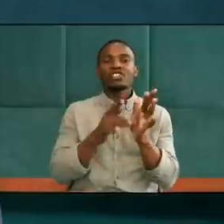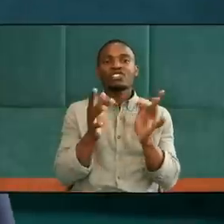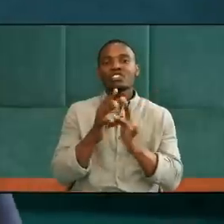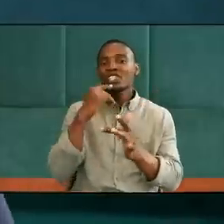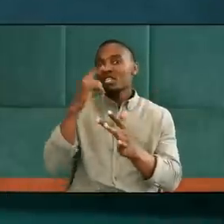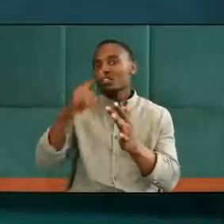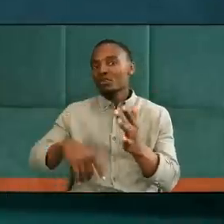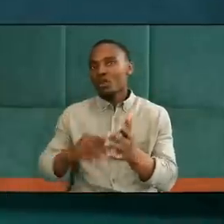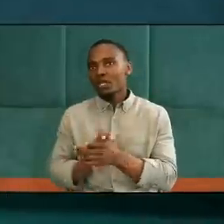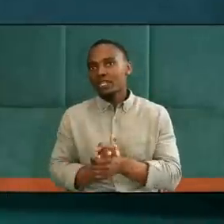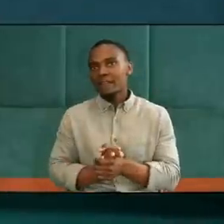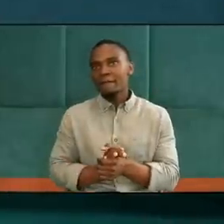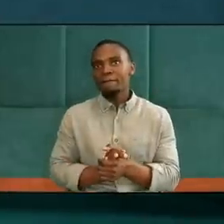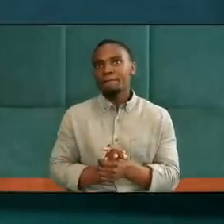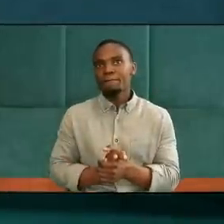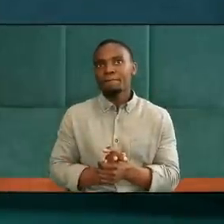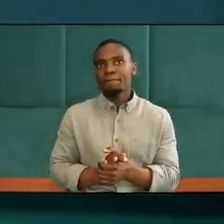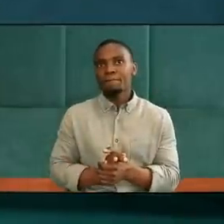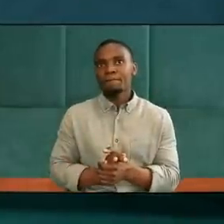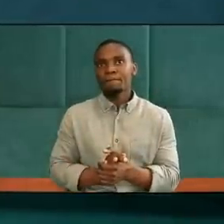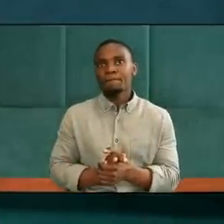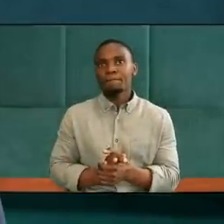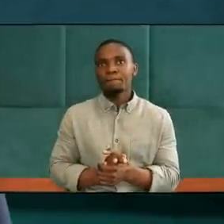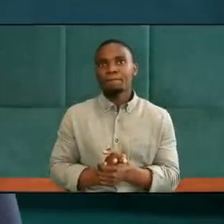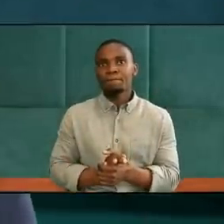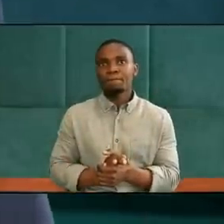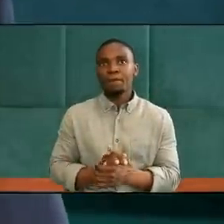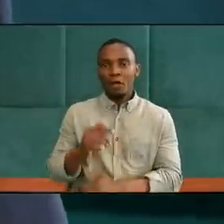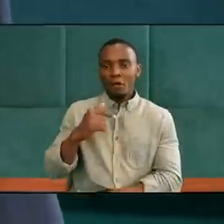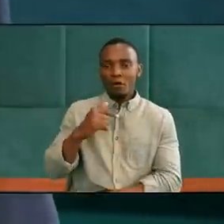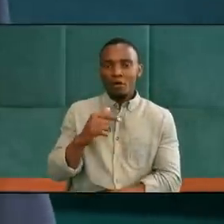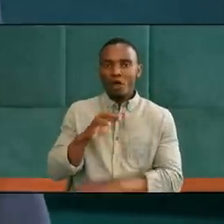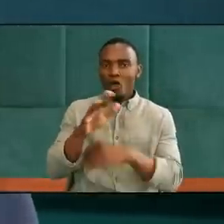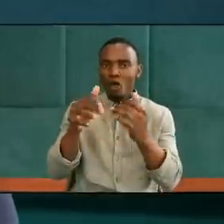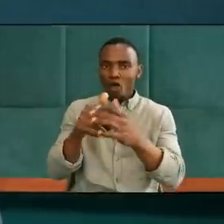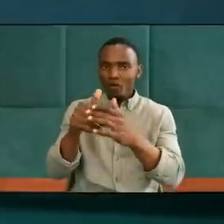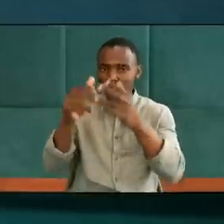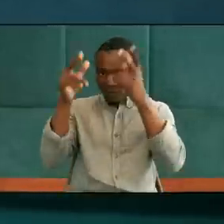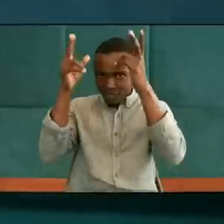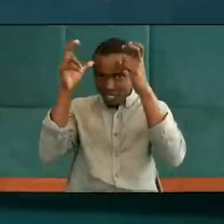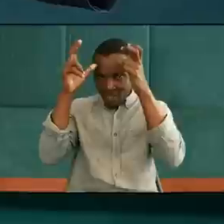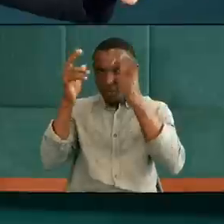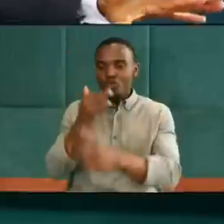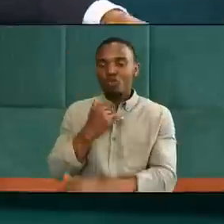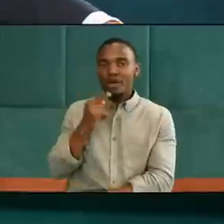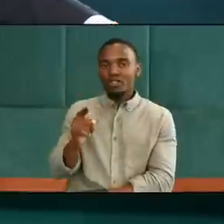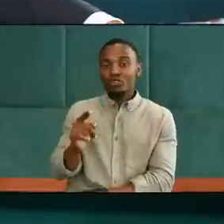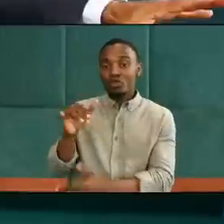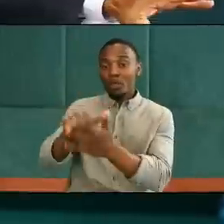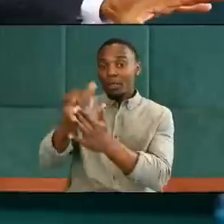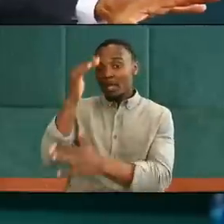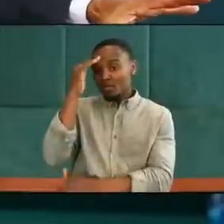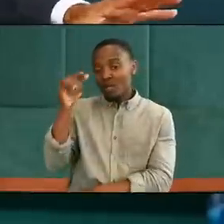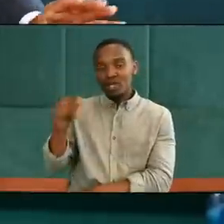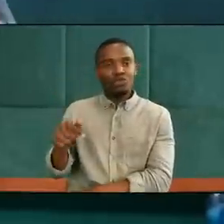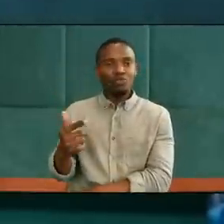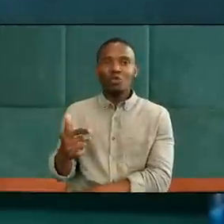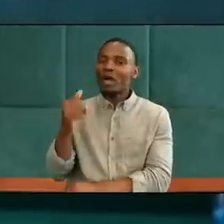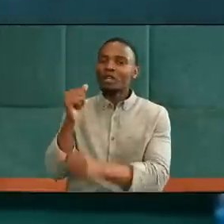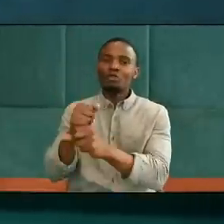you on notice. All the gates of hell are against you. That's why you are messing up so